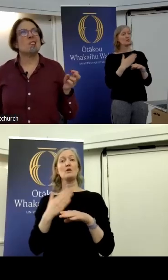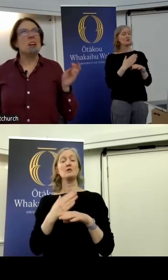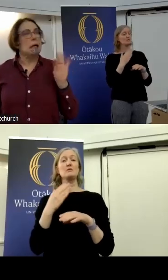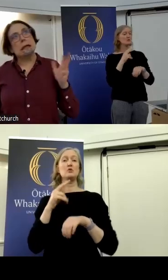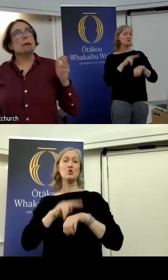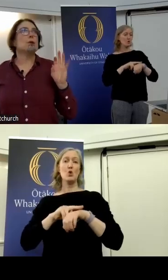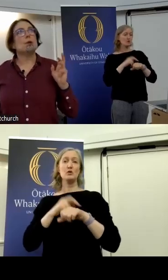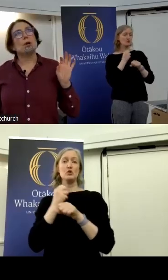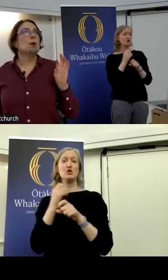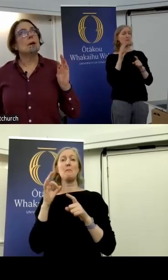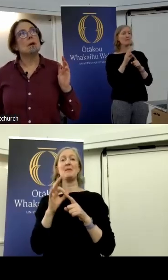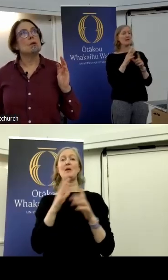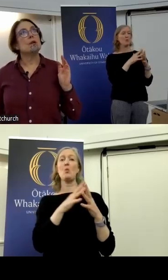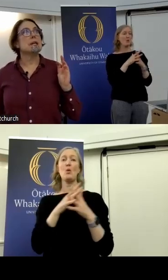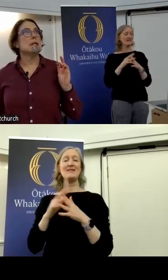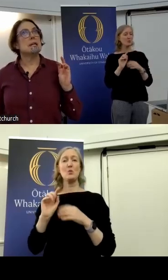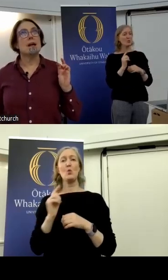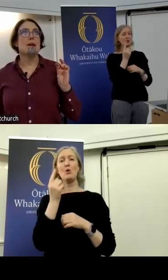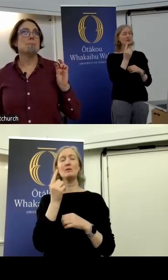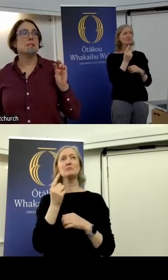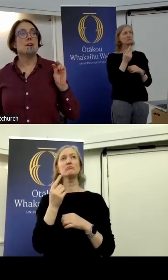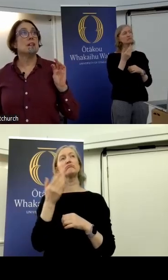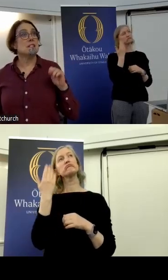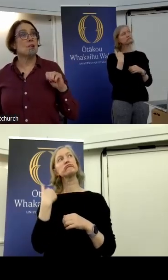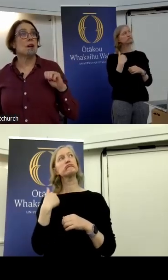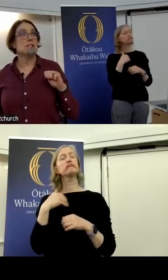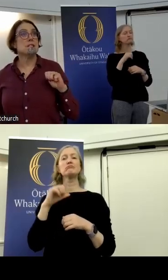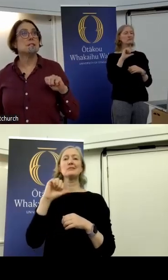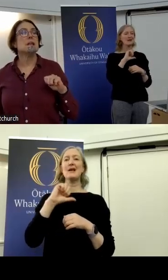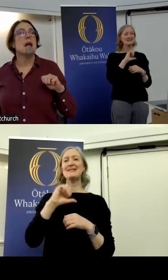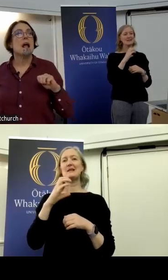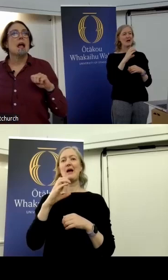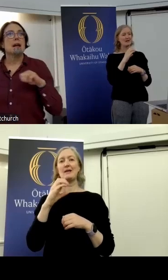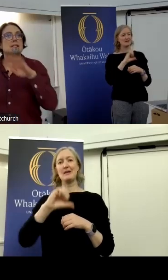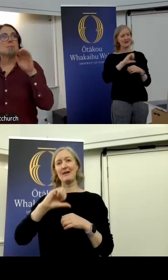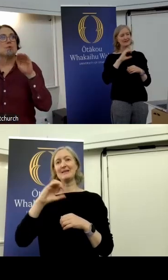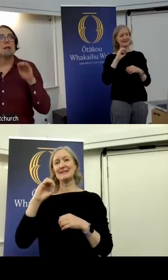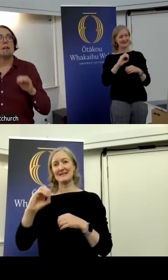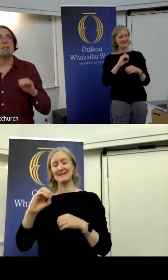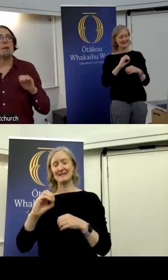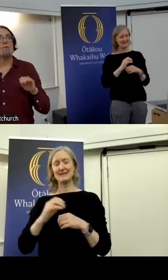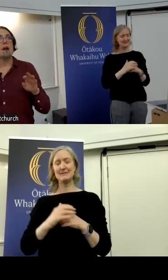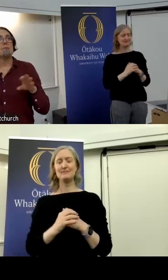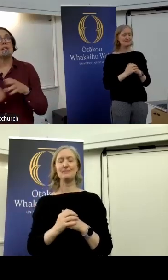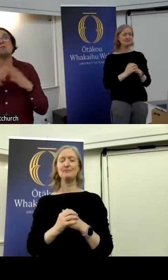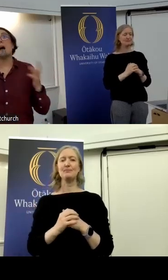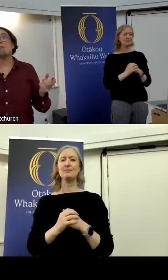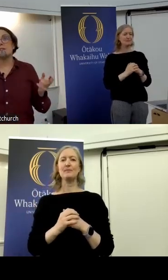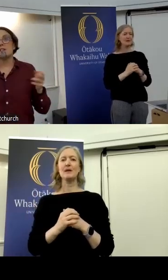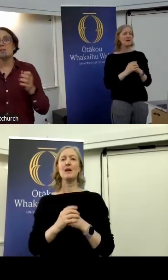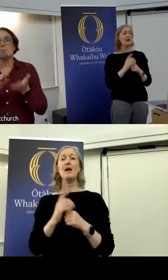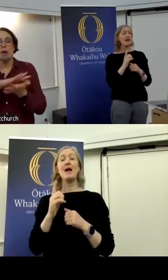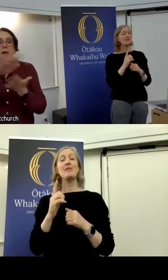Auckland in the early and mid-1990s. And at some point in that time frame, the National